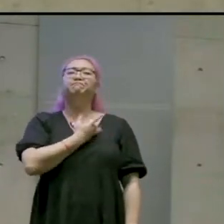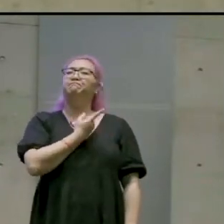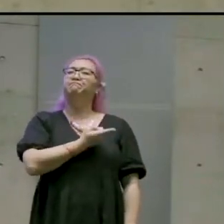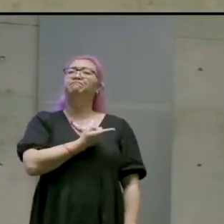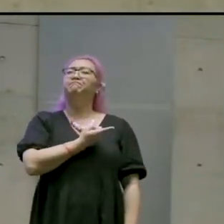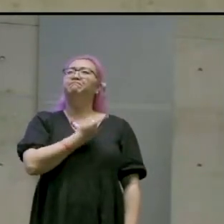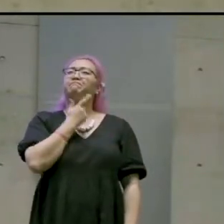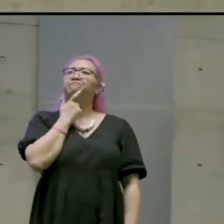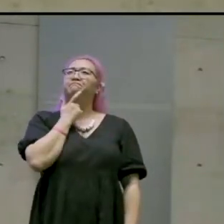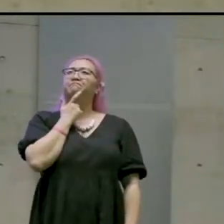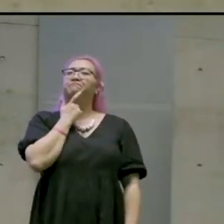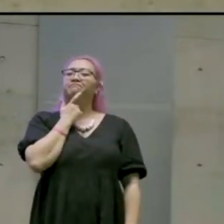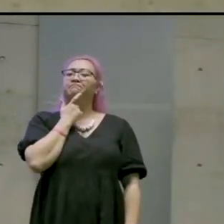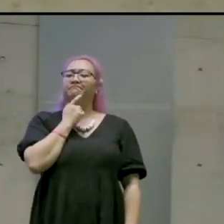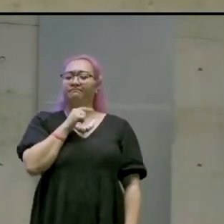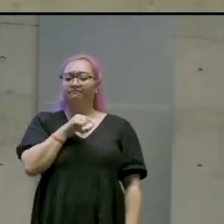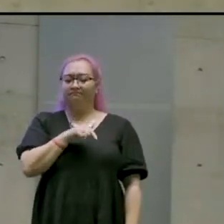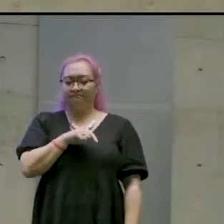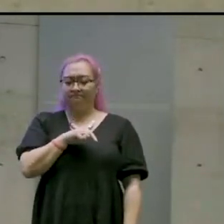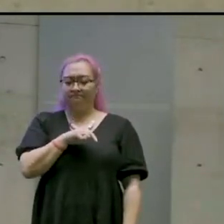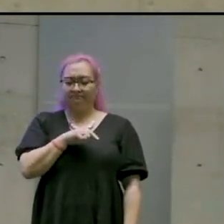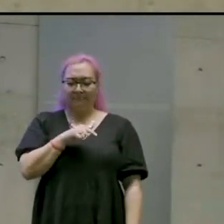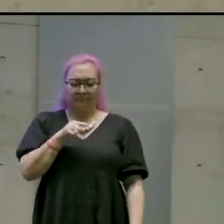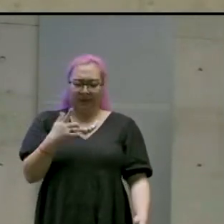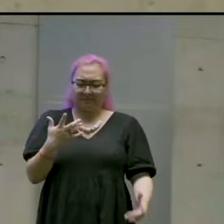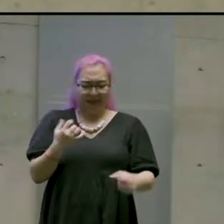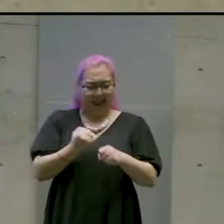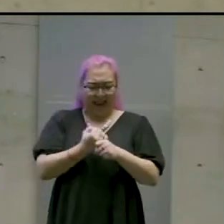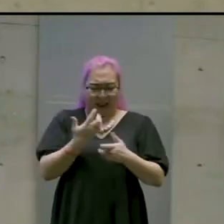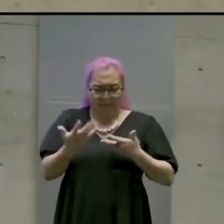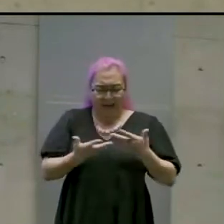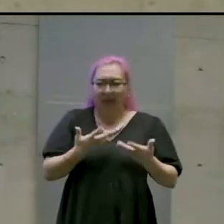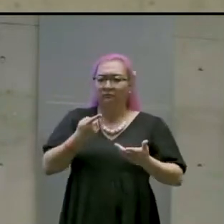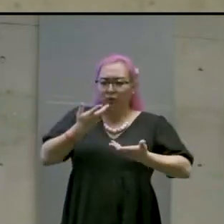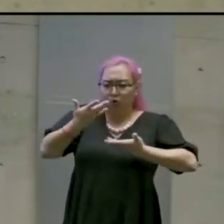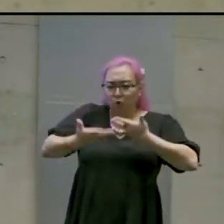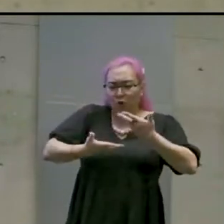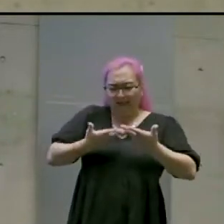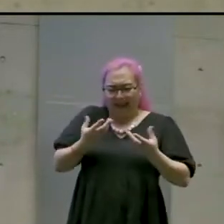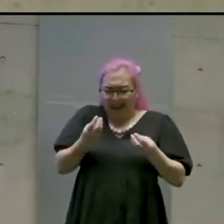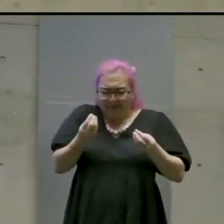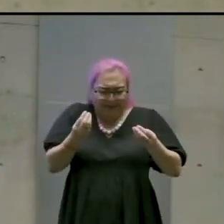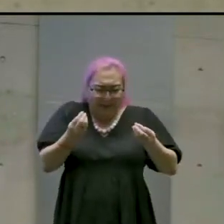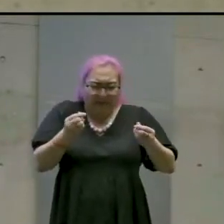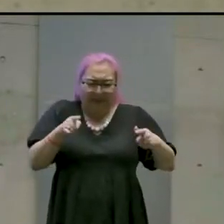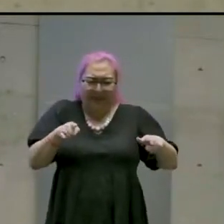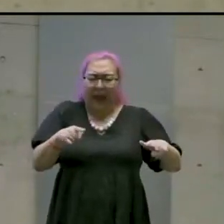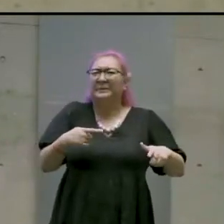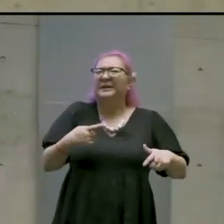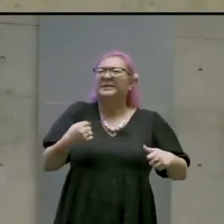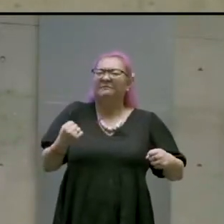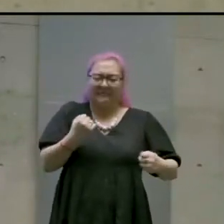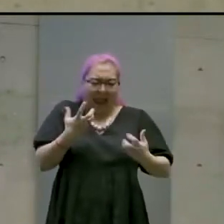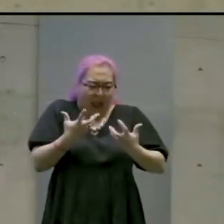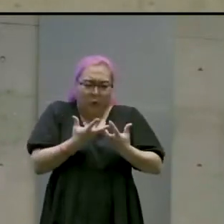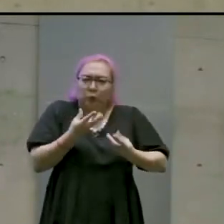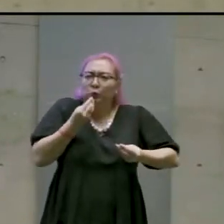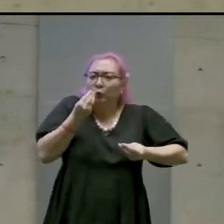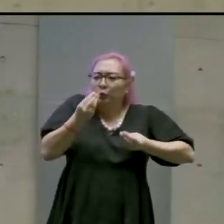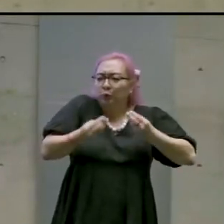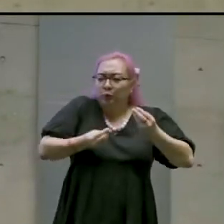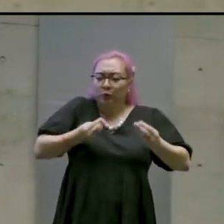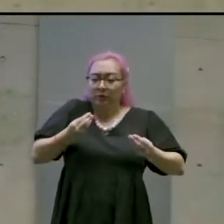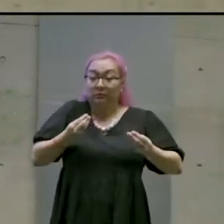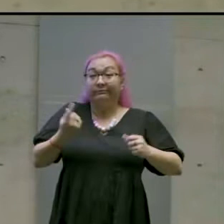well, story isn't gameplay, but there is something there, and I wish I had the words for it. And this was in a time when